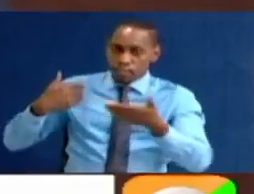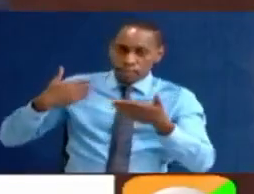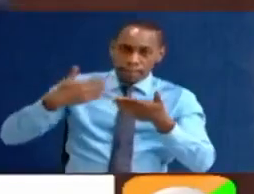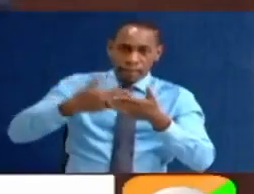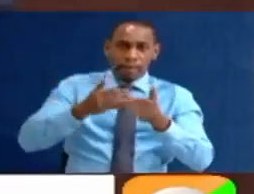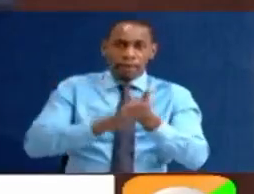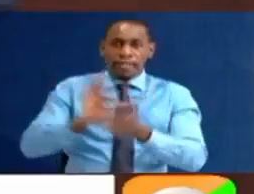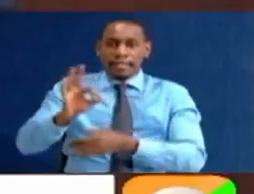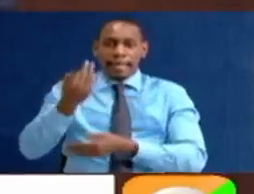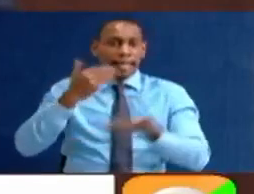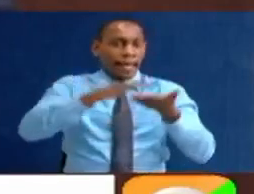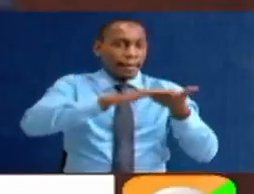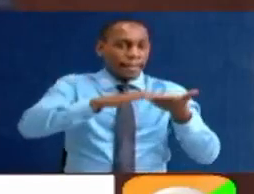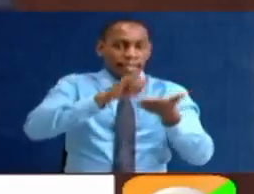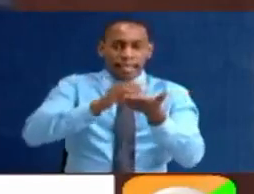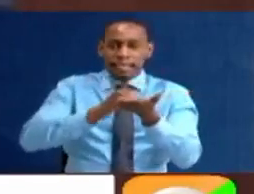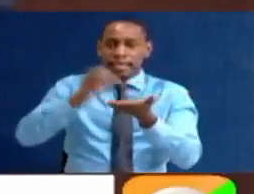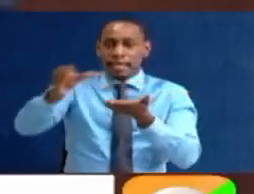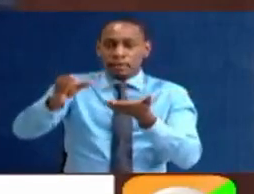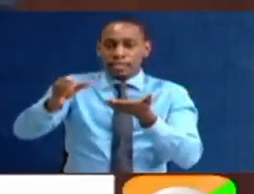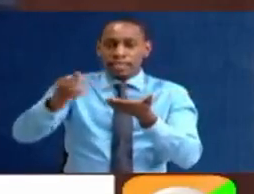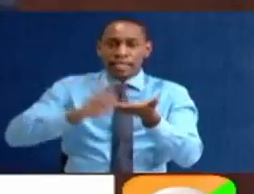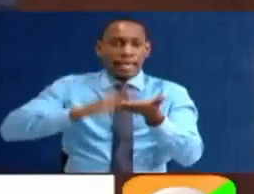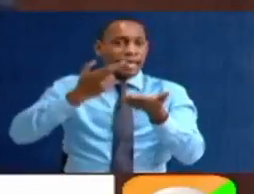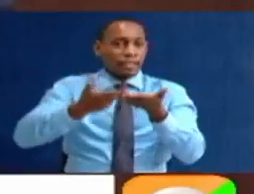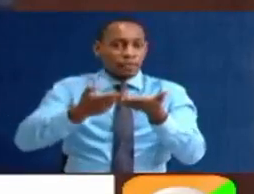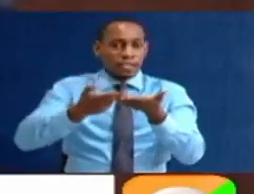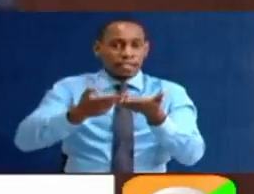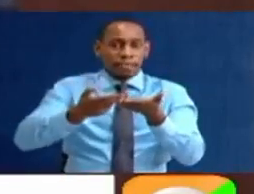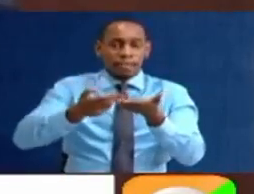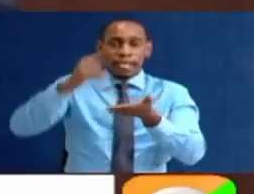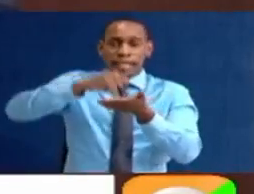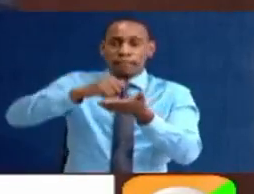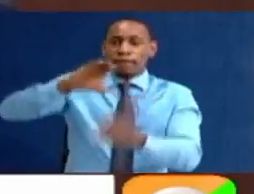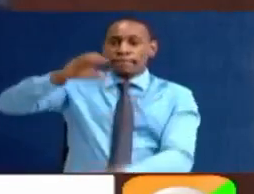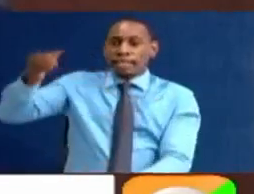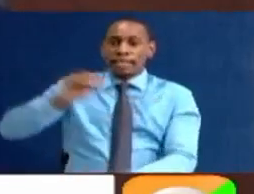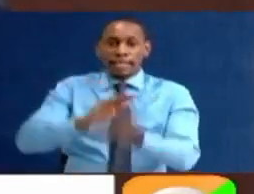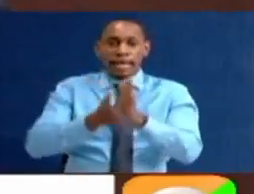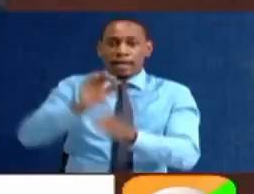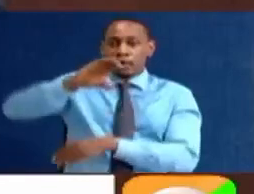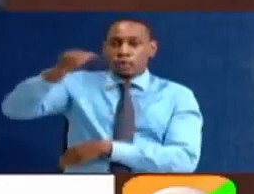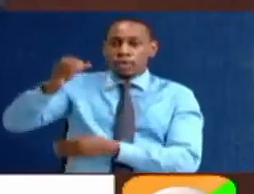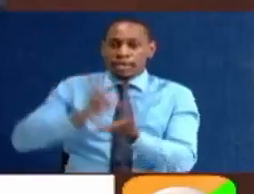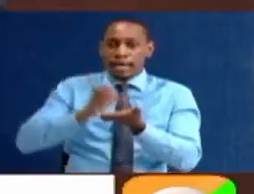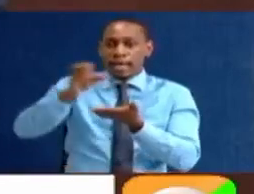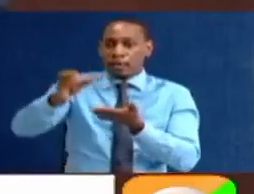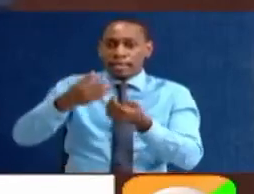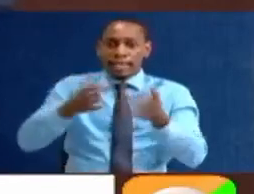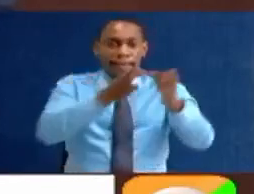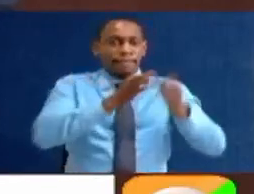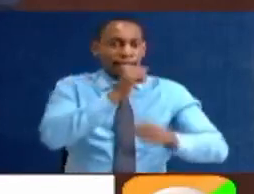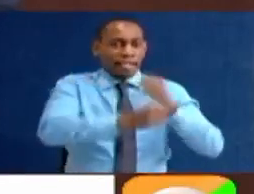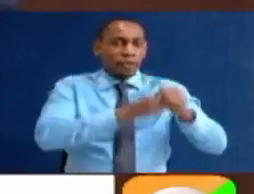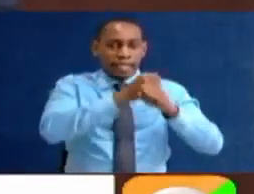third basis for allocating revenue among the counties, no county shall receive in any financial